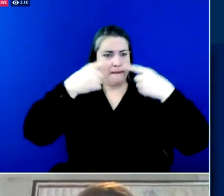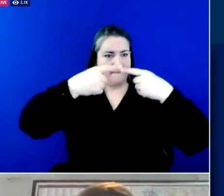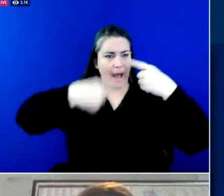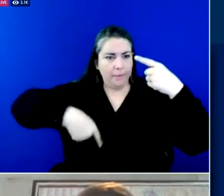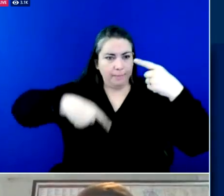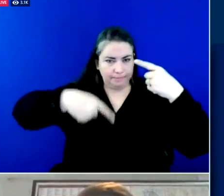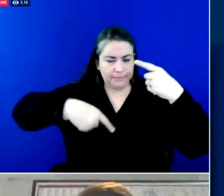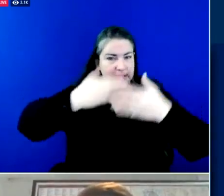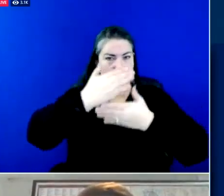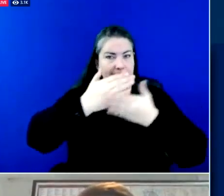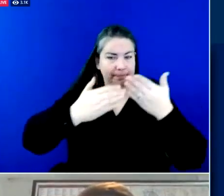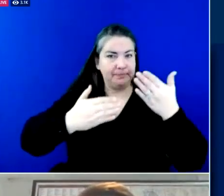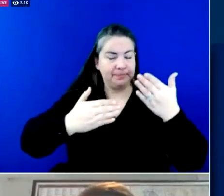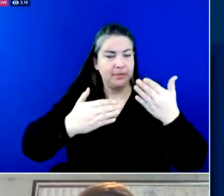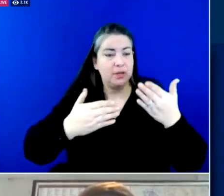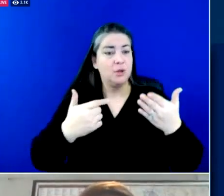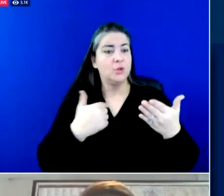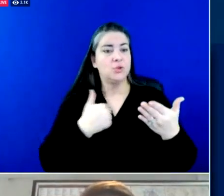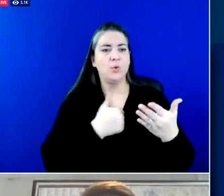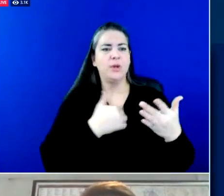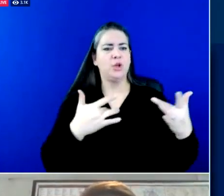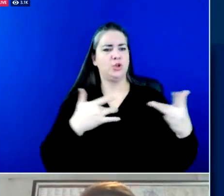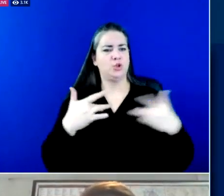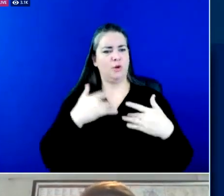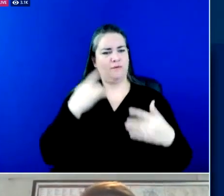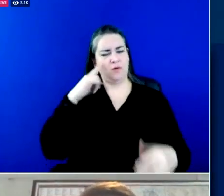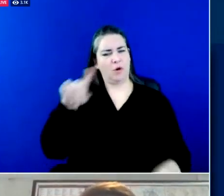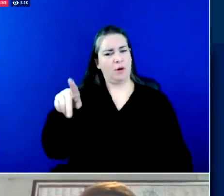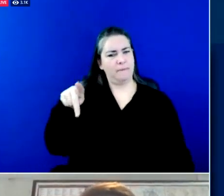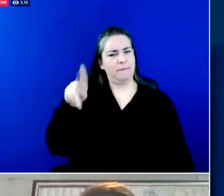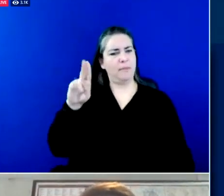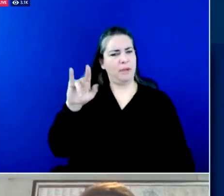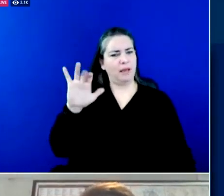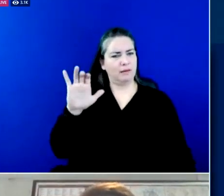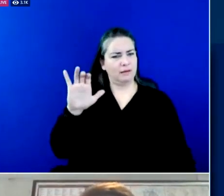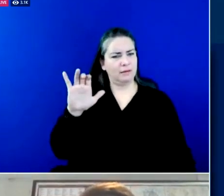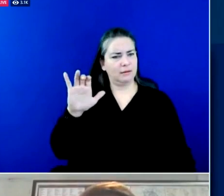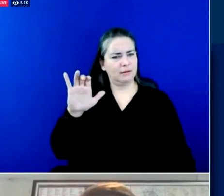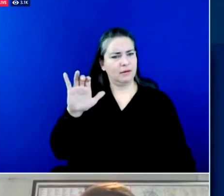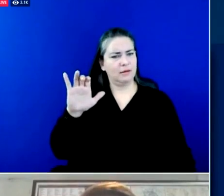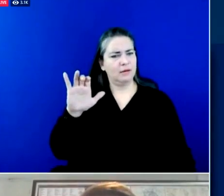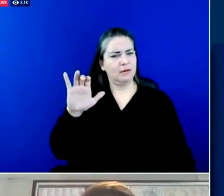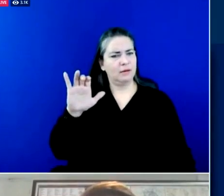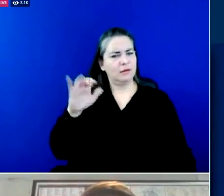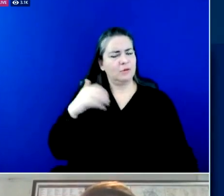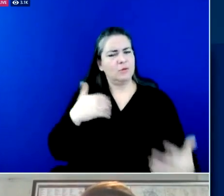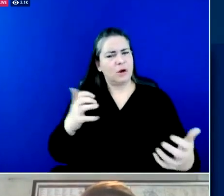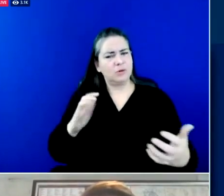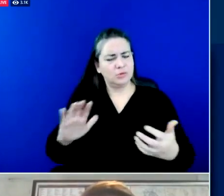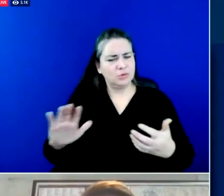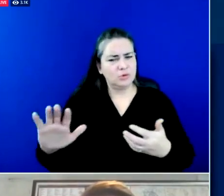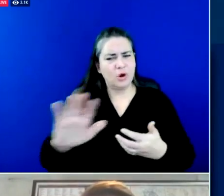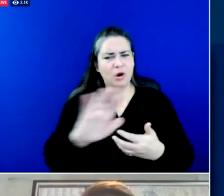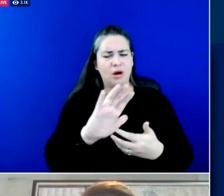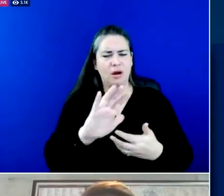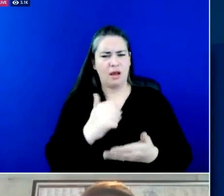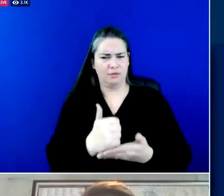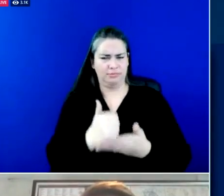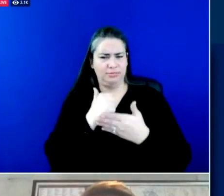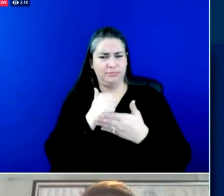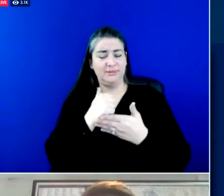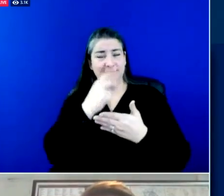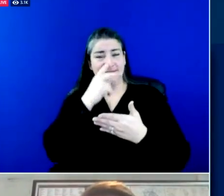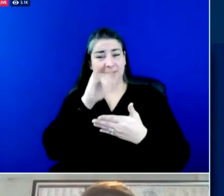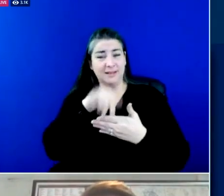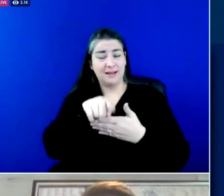is public safety and for that we need everyone's help you can see the image of a snowplow right